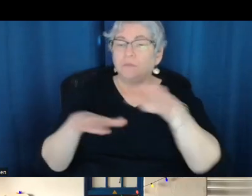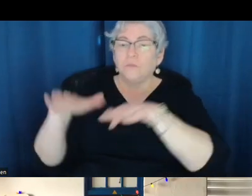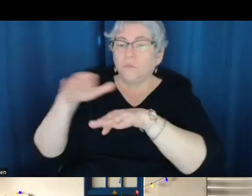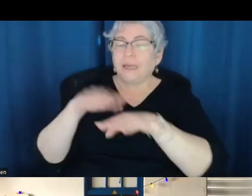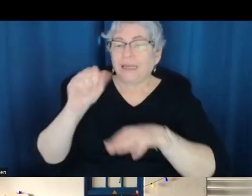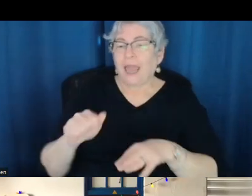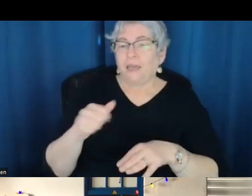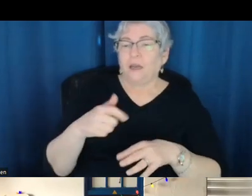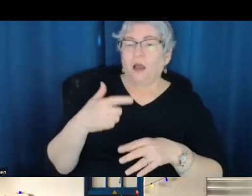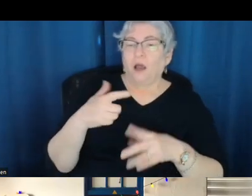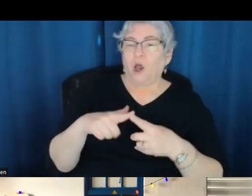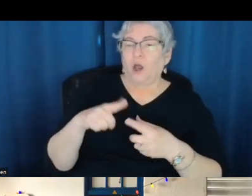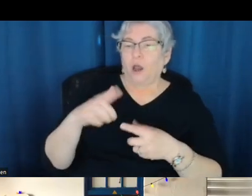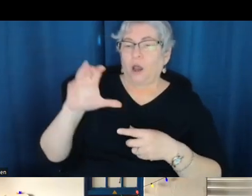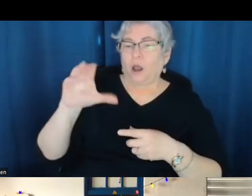newsprint and